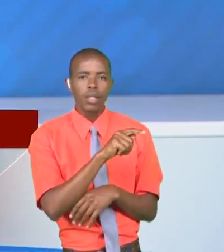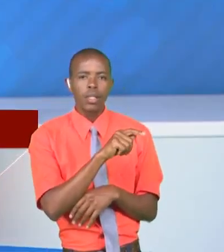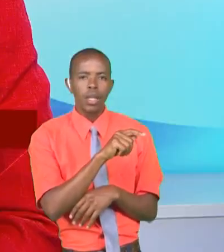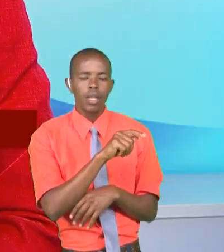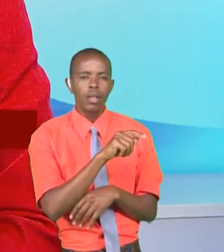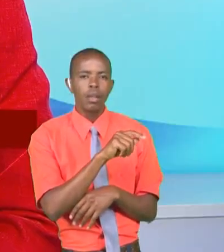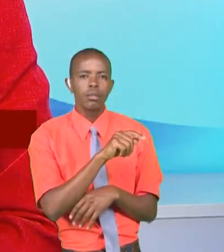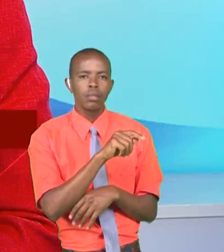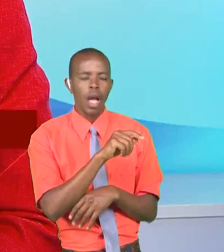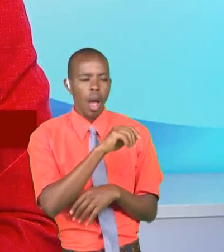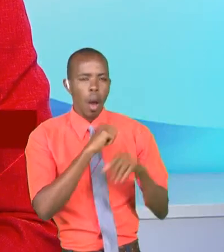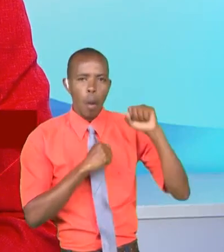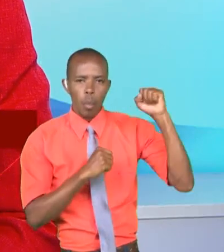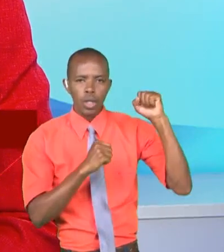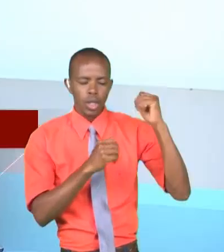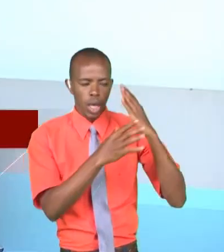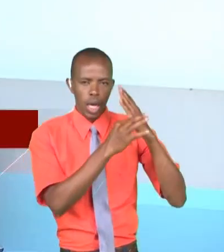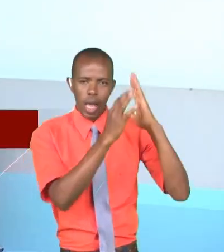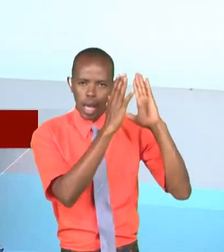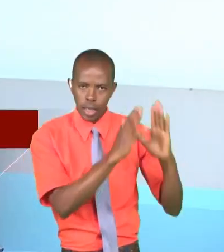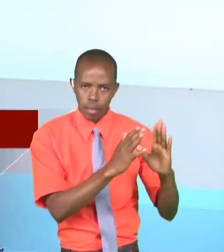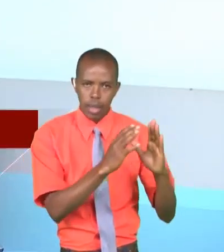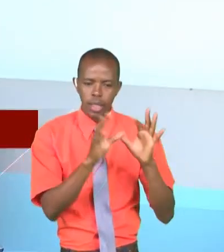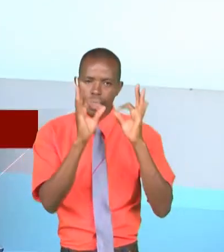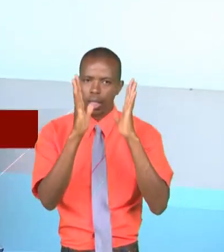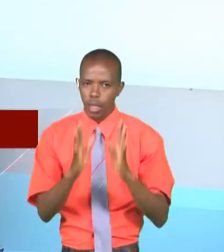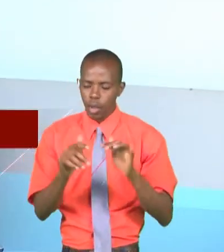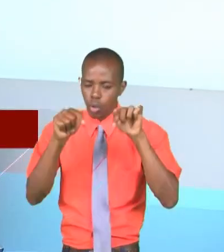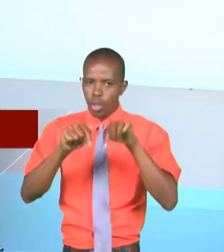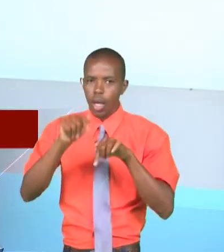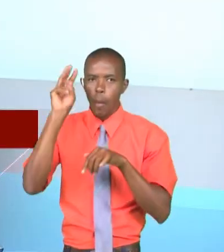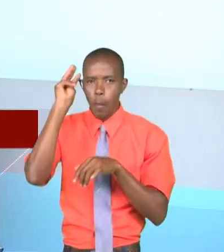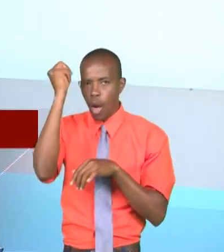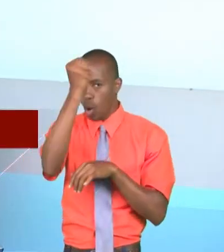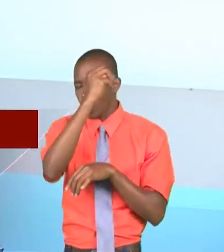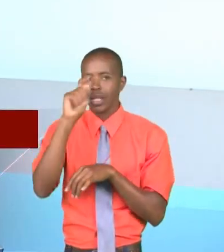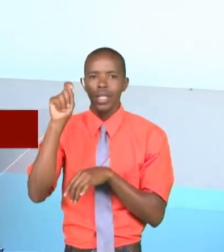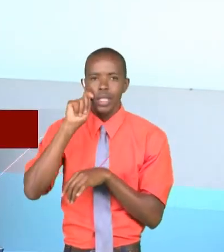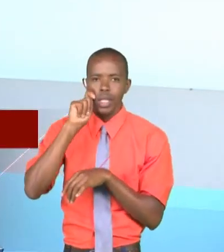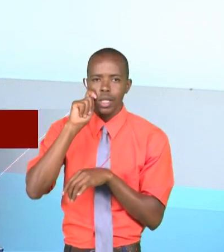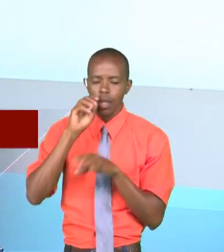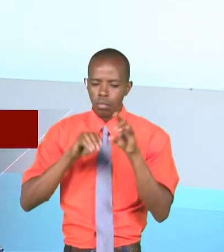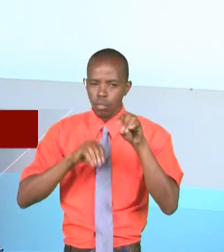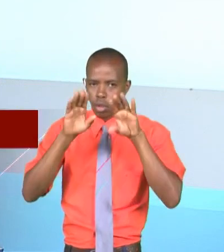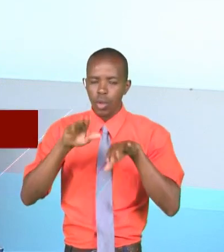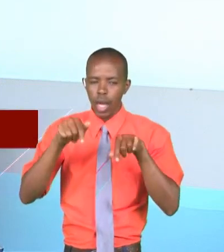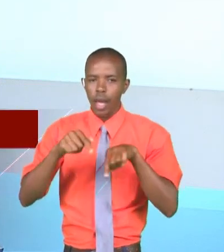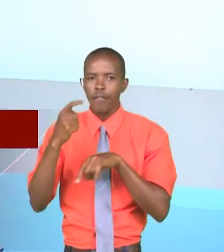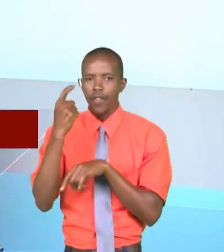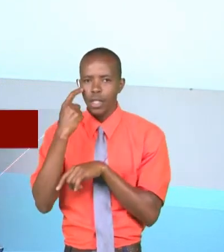Milton Lucheri, a politician and political expert. Our sign language interpreters, Michael Matha, Teresia Washira. My producers, Frederick